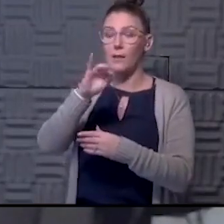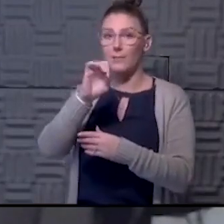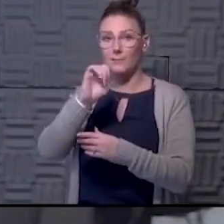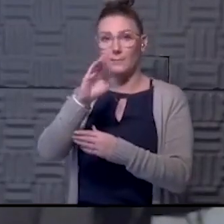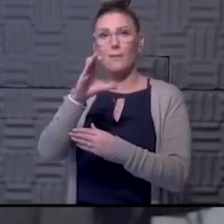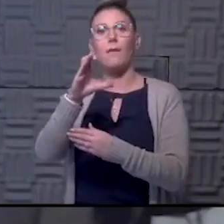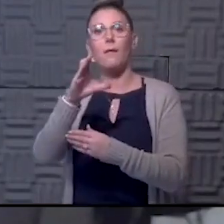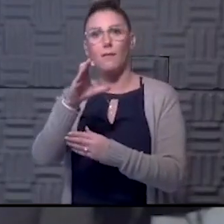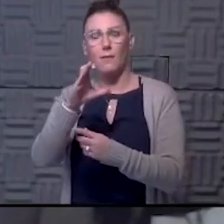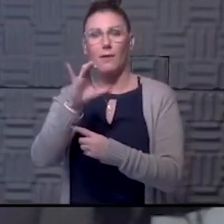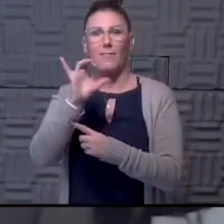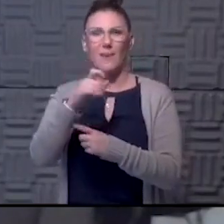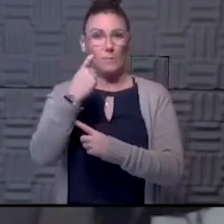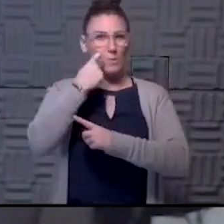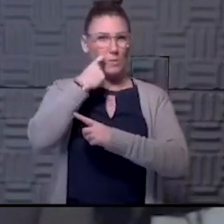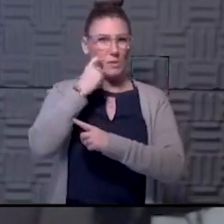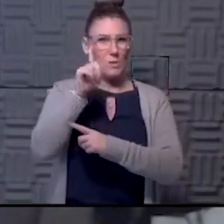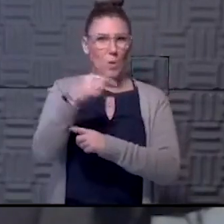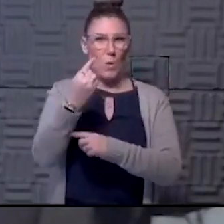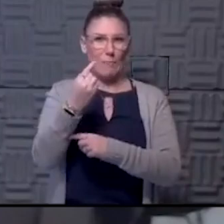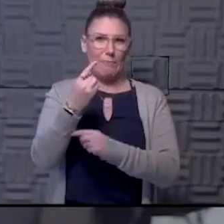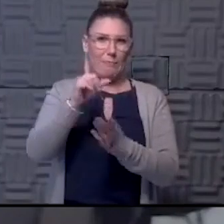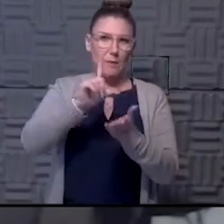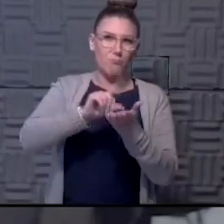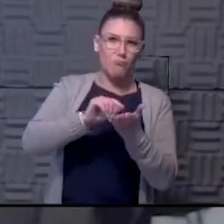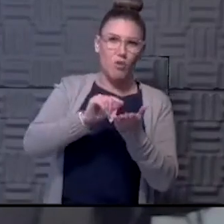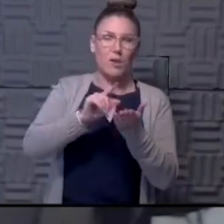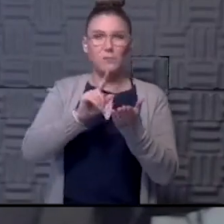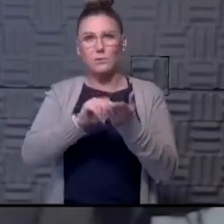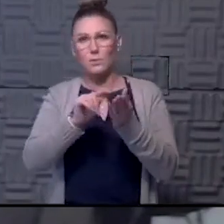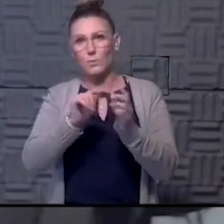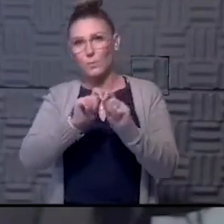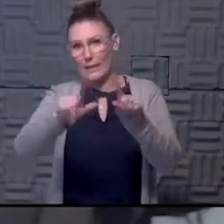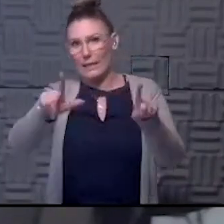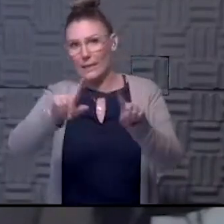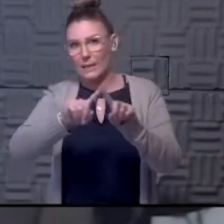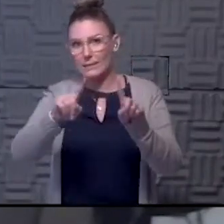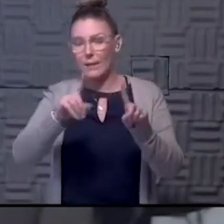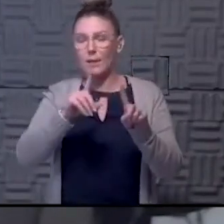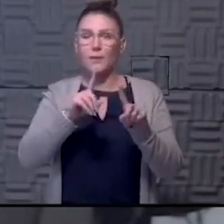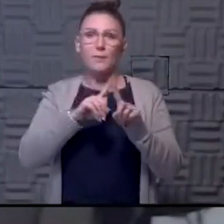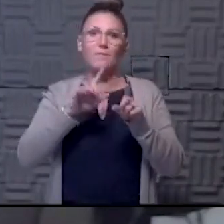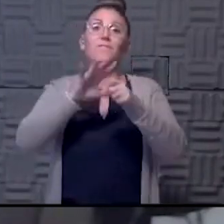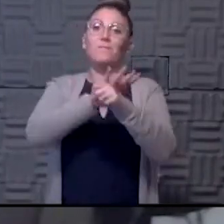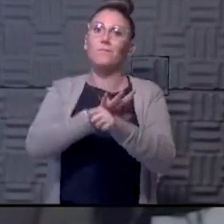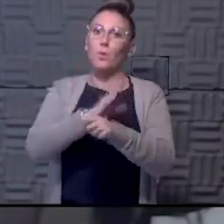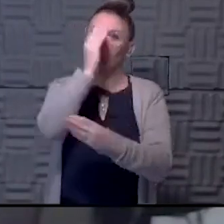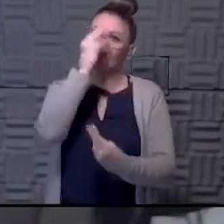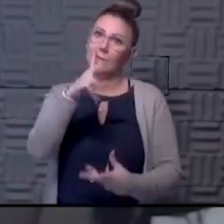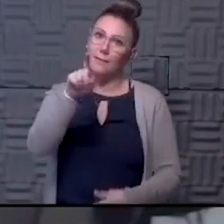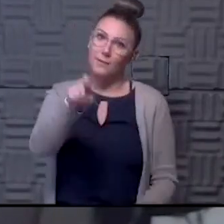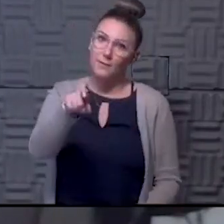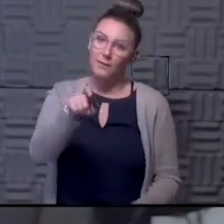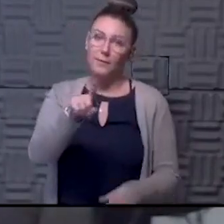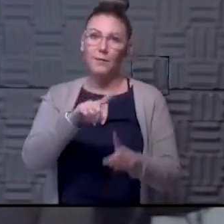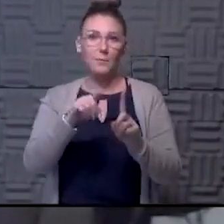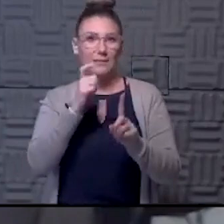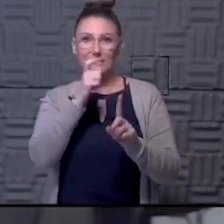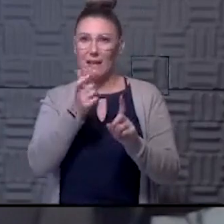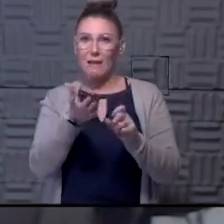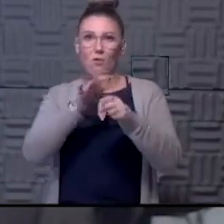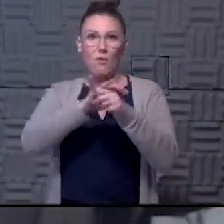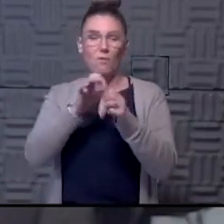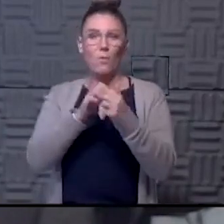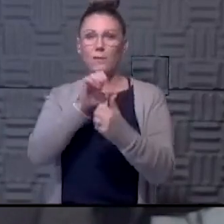and it's only a press release. So, we need full data and things like that. It isn't something that is covered with the emergency